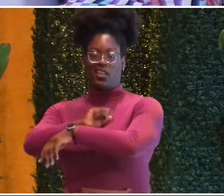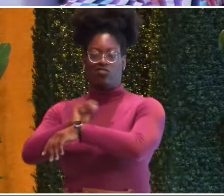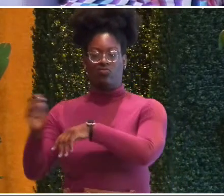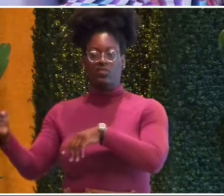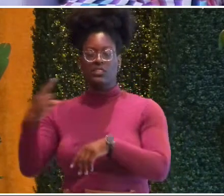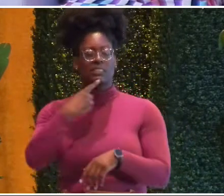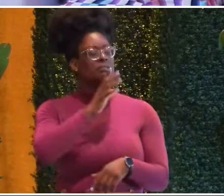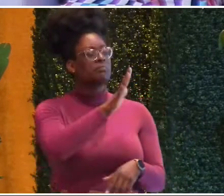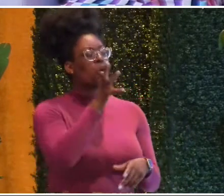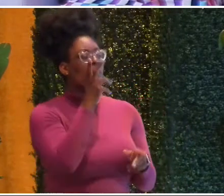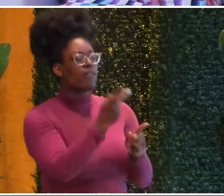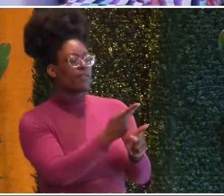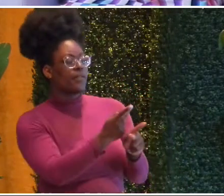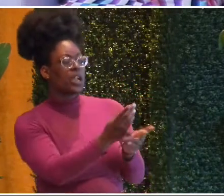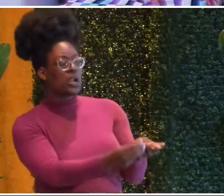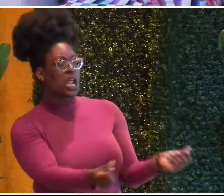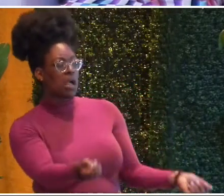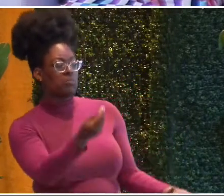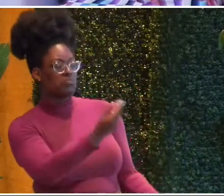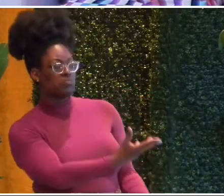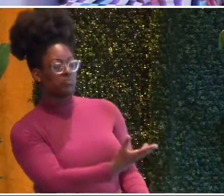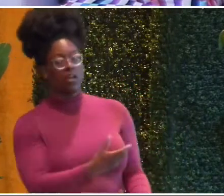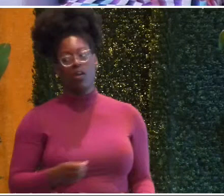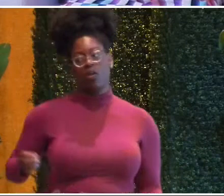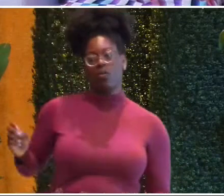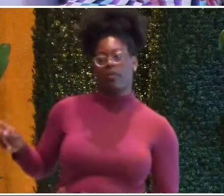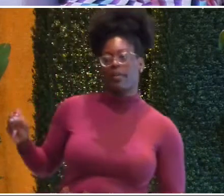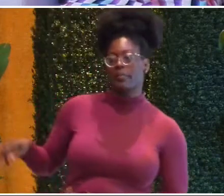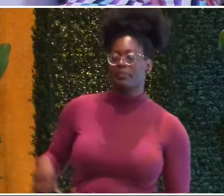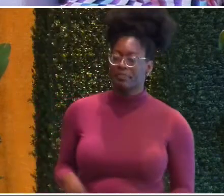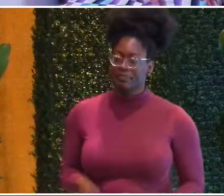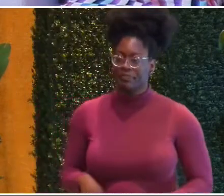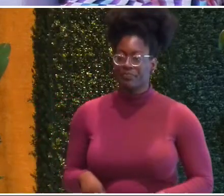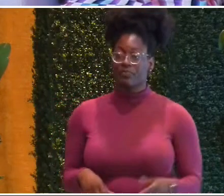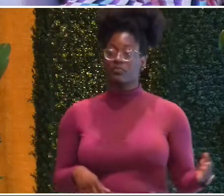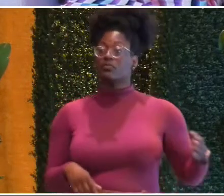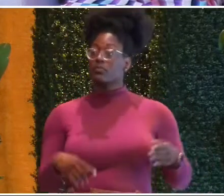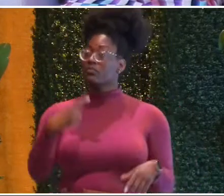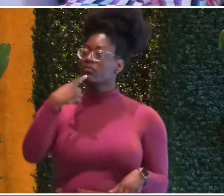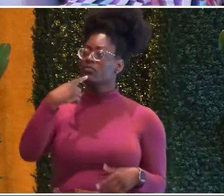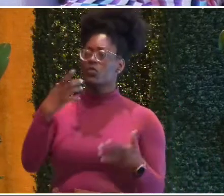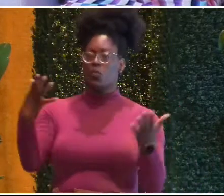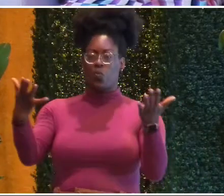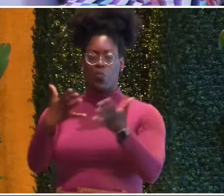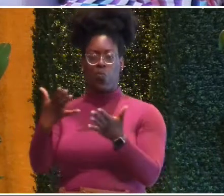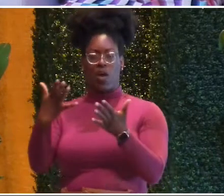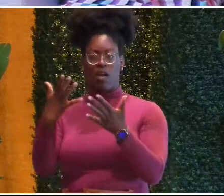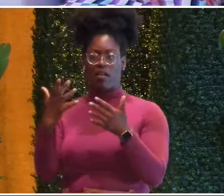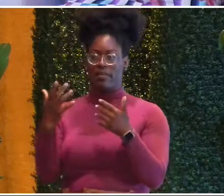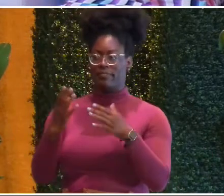The question is, from your perspective, what gets in the way of us getting free?